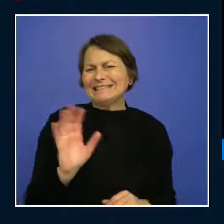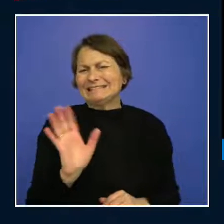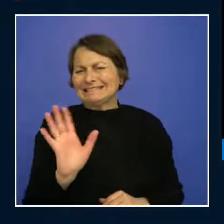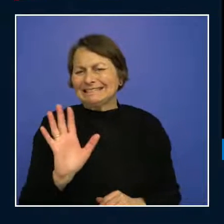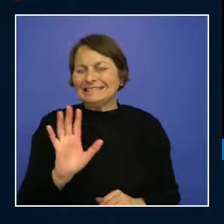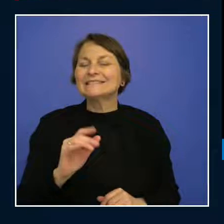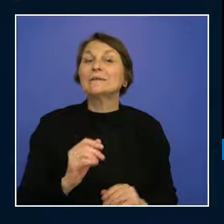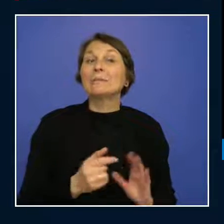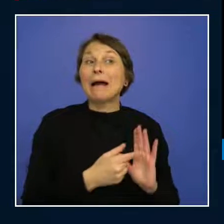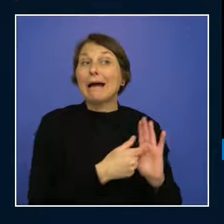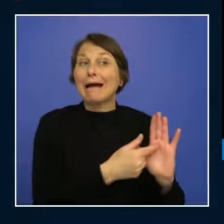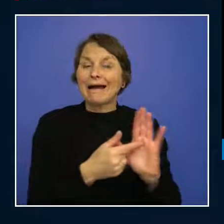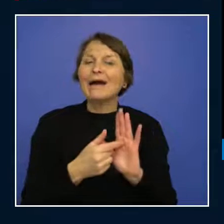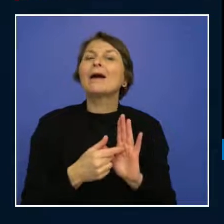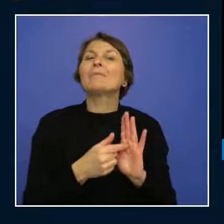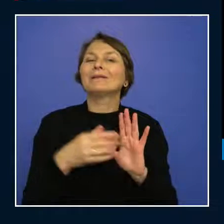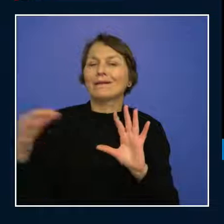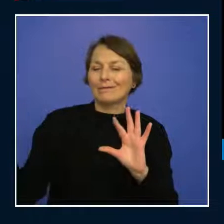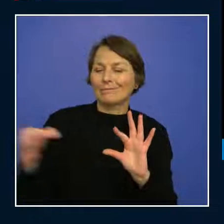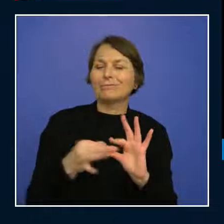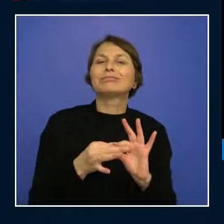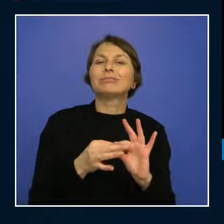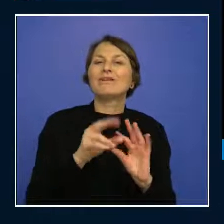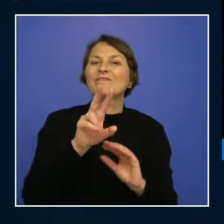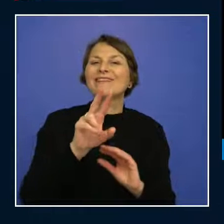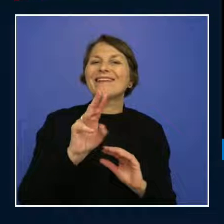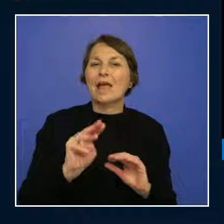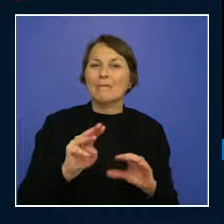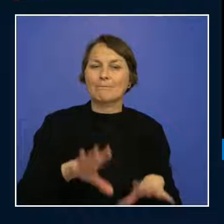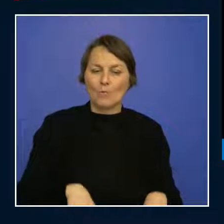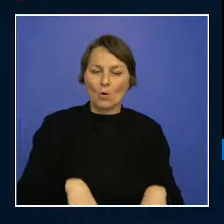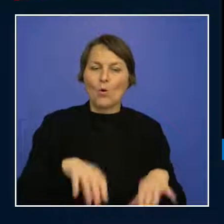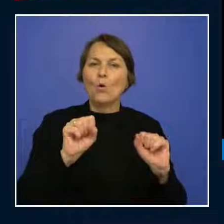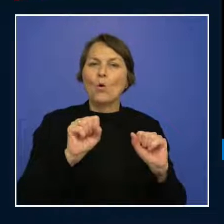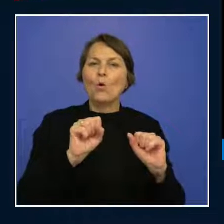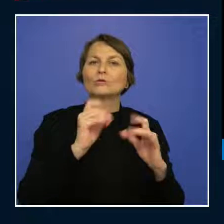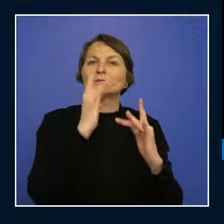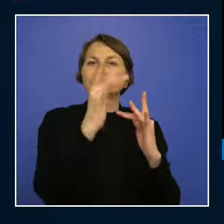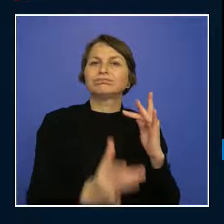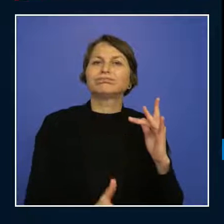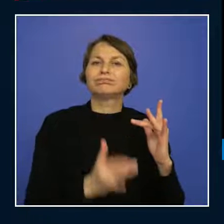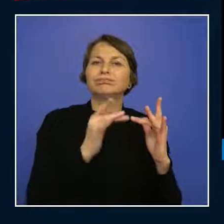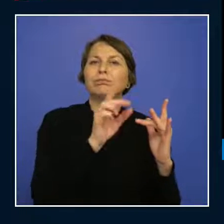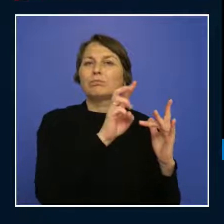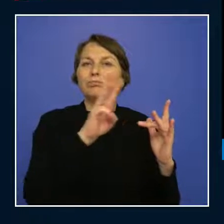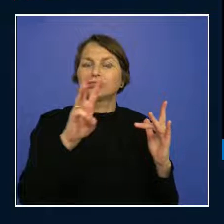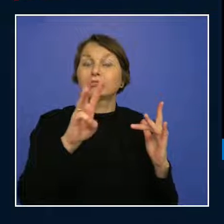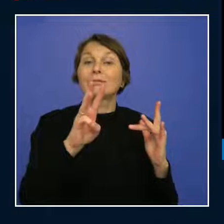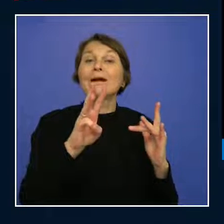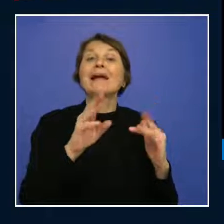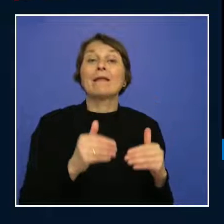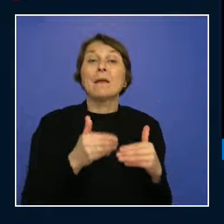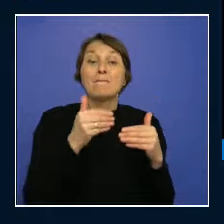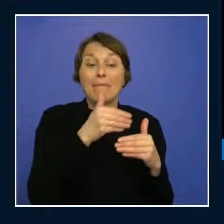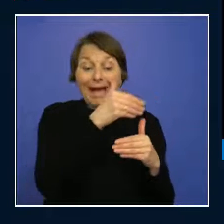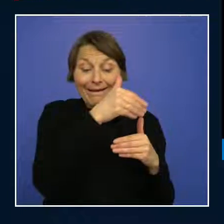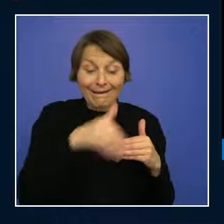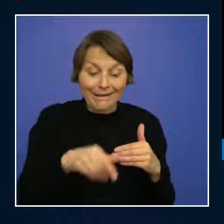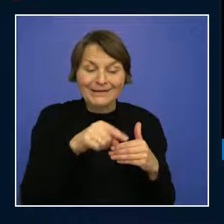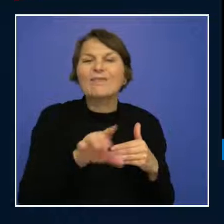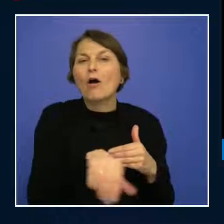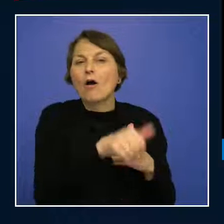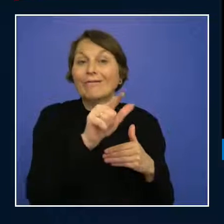to the web tier, so the virtual machines that host the web app, the public-facing web app. And then at the back end, there would be another load balancer that